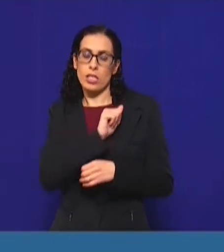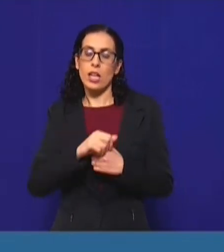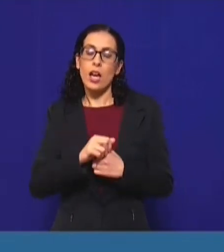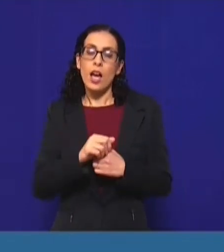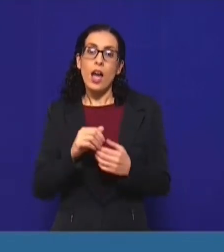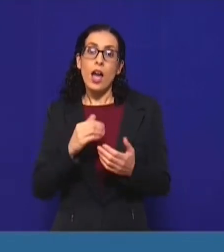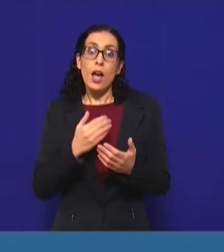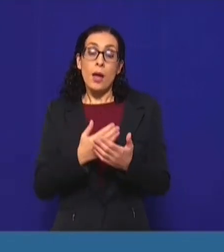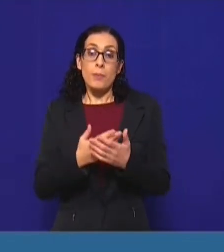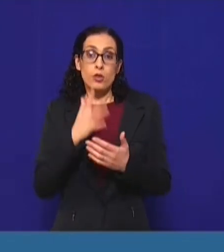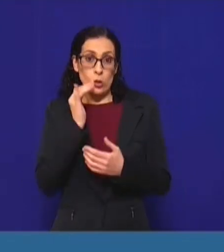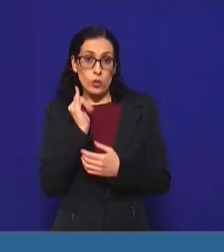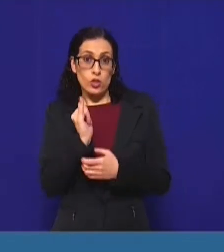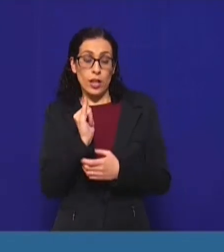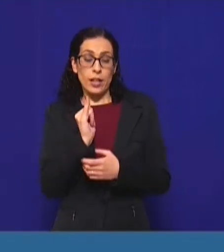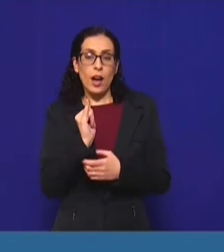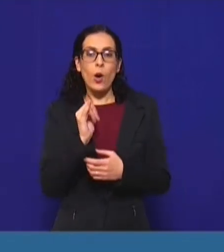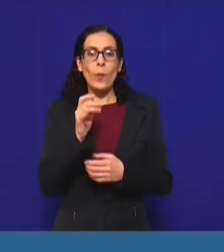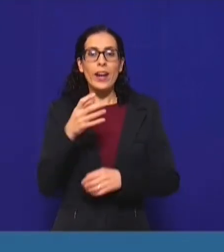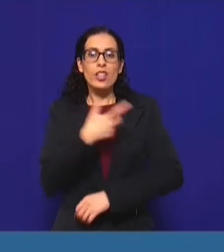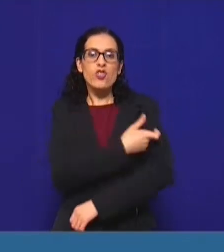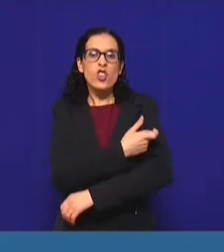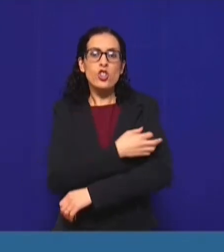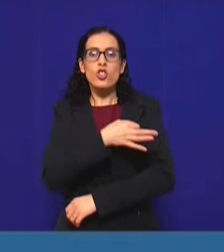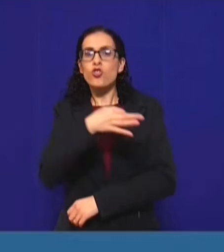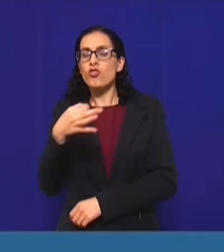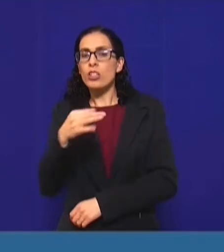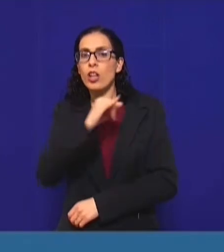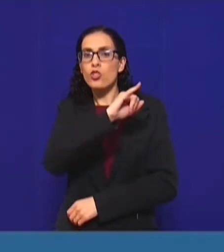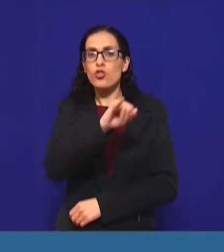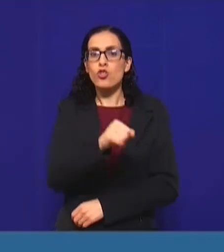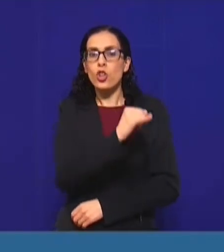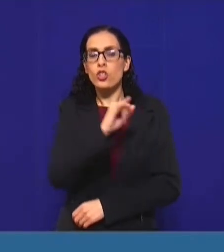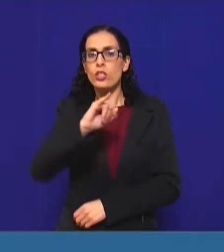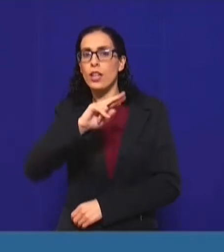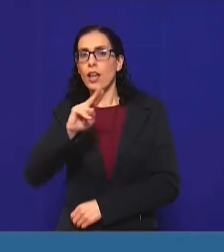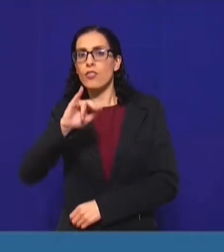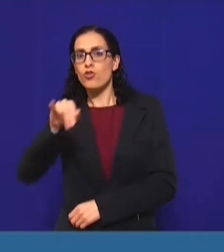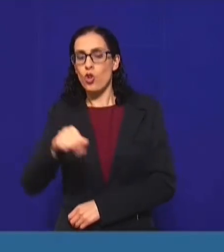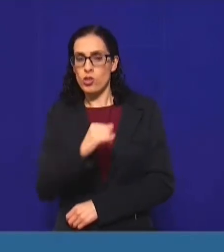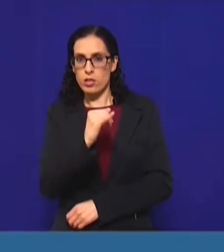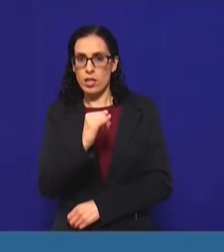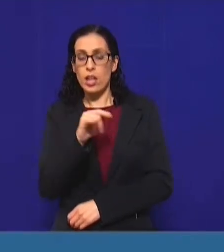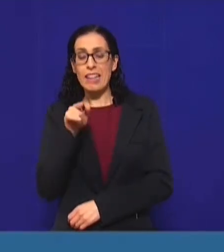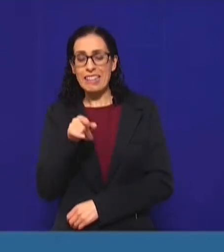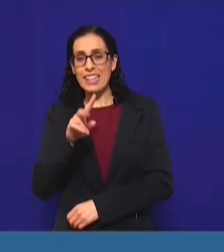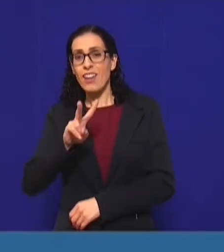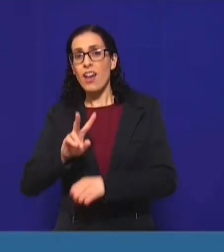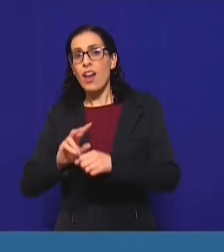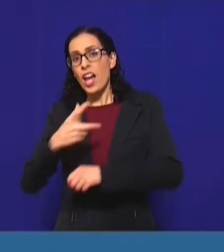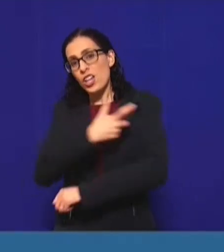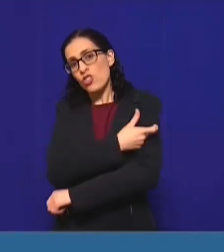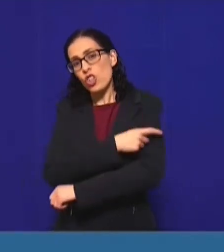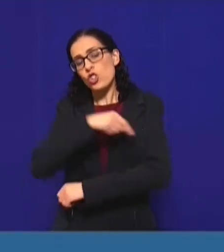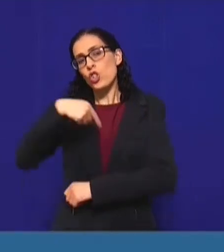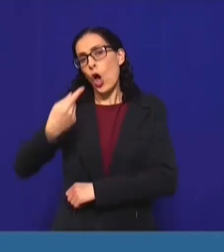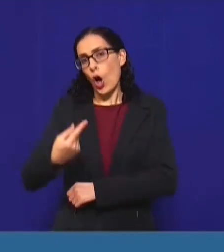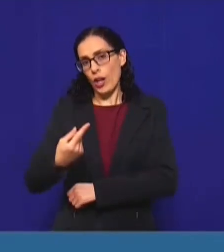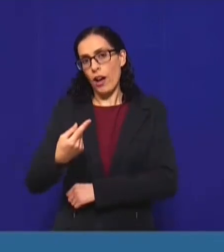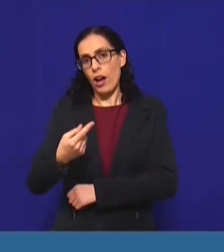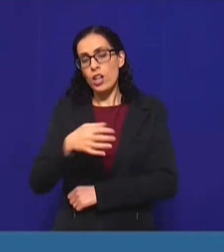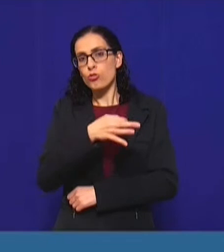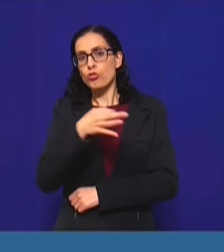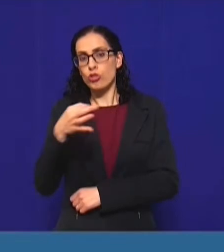toħroġ mill-kumpanija Johnson & Johnson u l-vaccine jisimha Janssen. Din hija vaccine oħra li taħdem simili ħafna